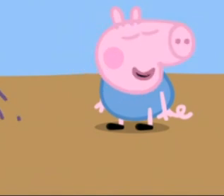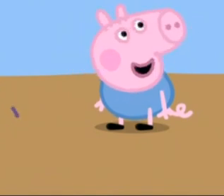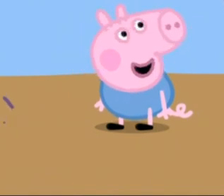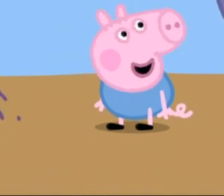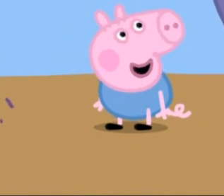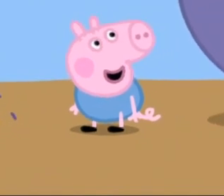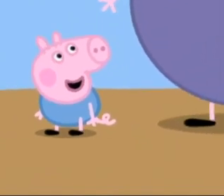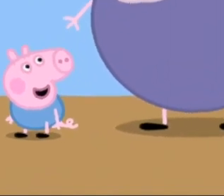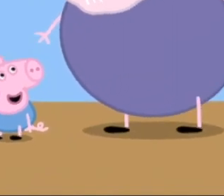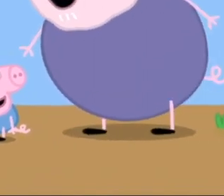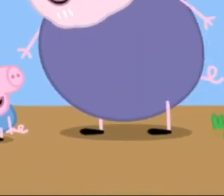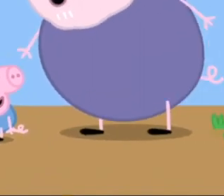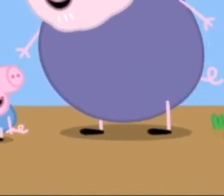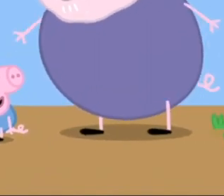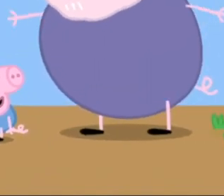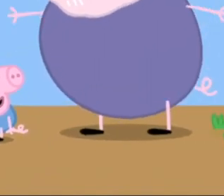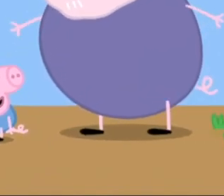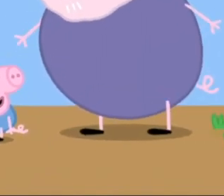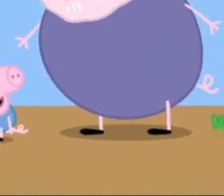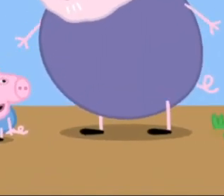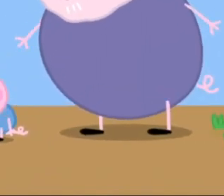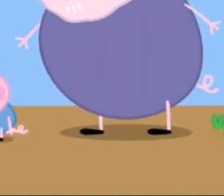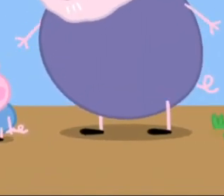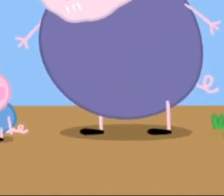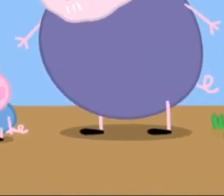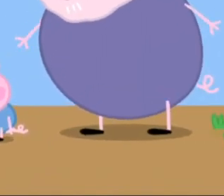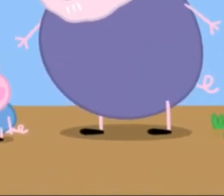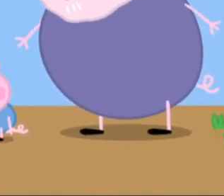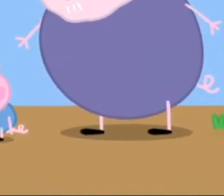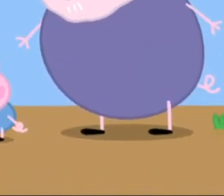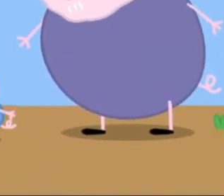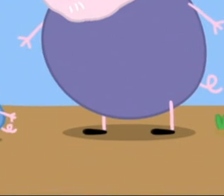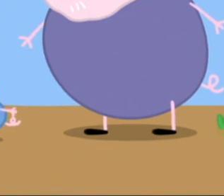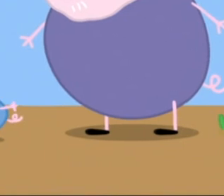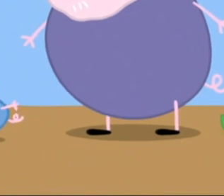Good. Now we wait for it to grow.